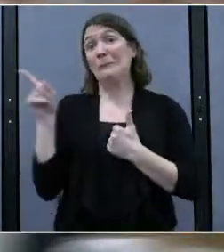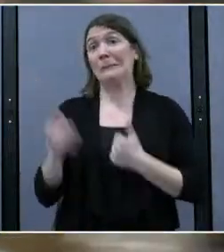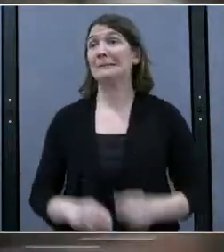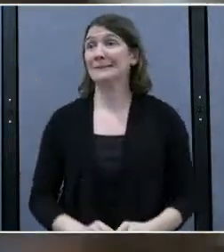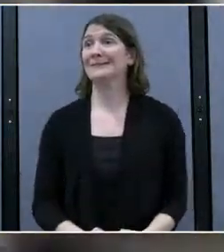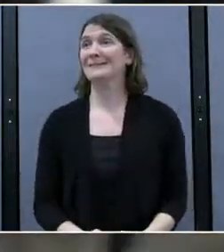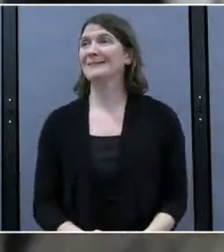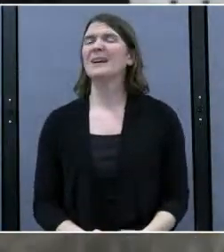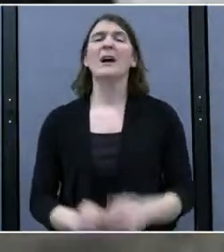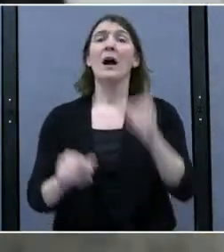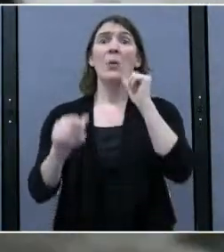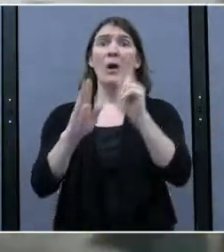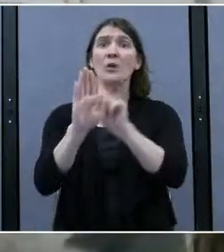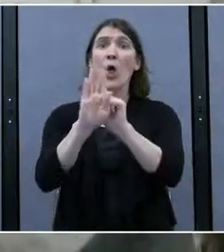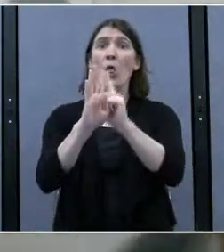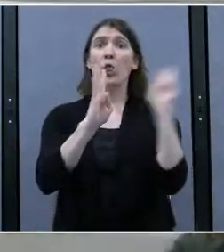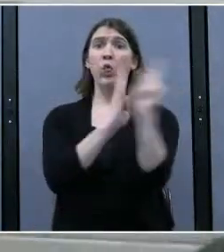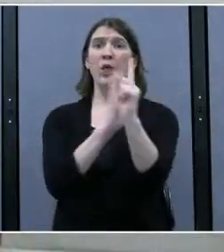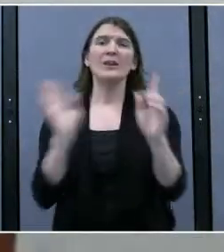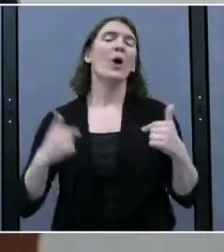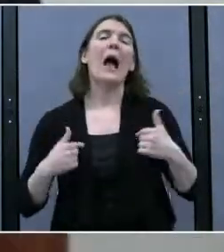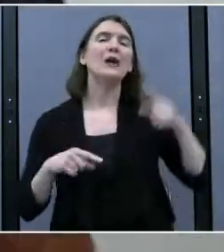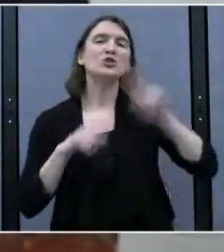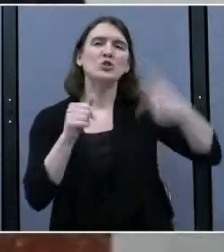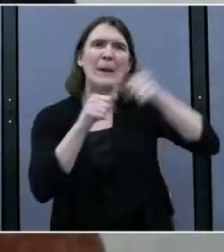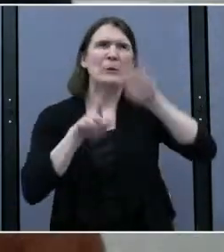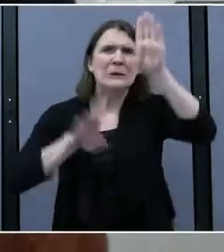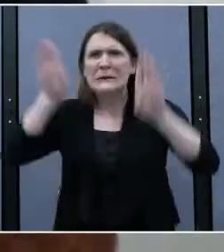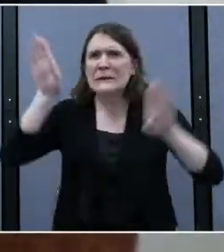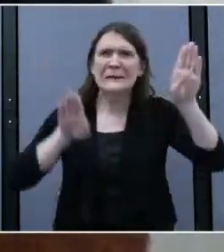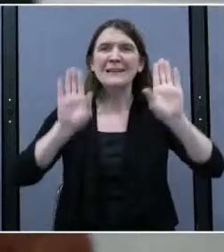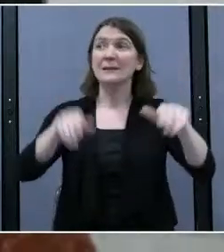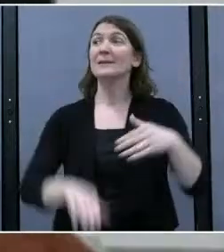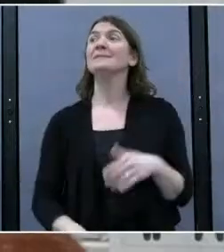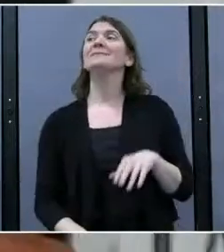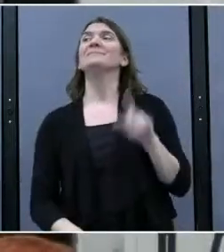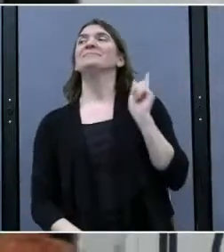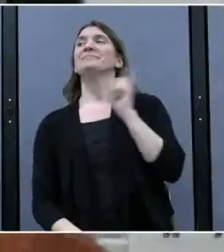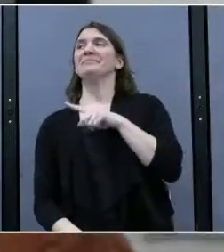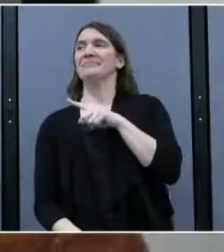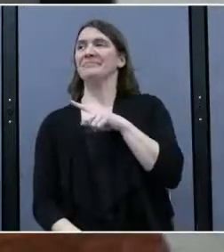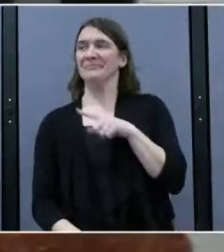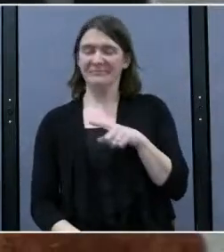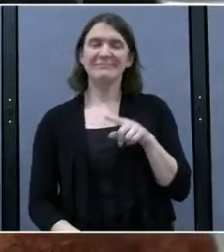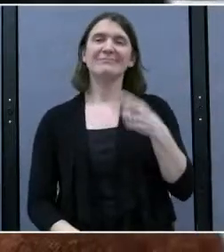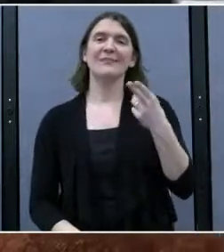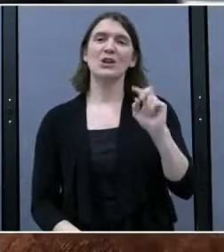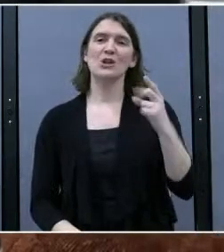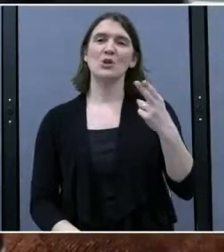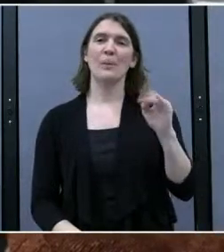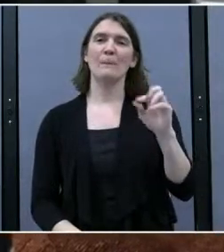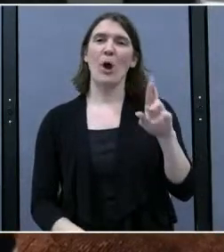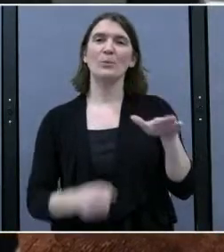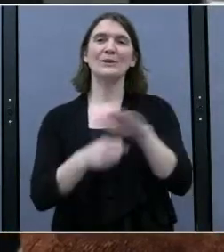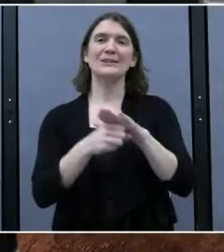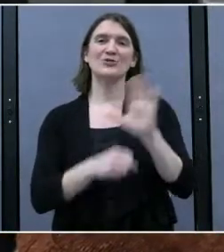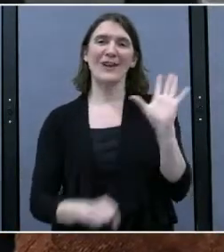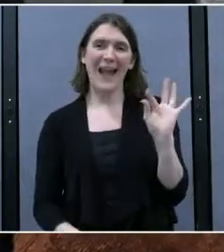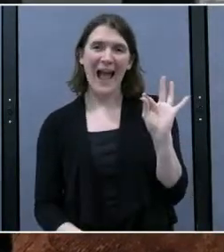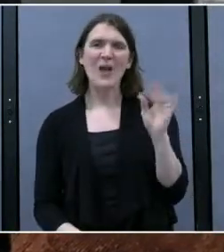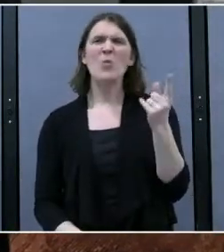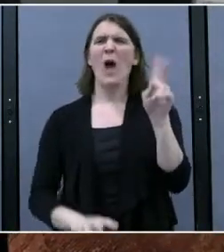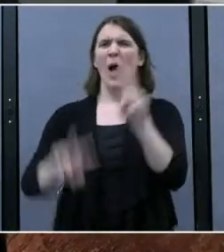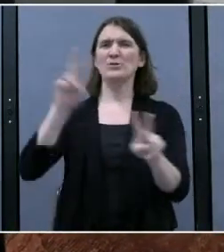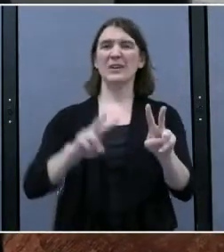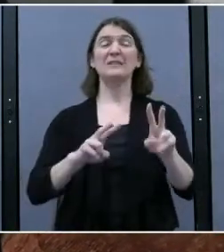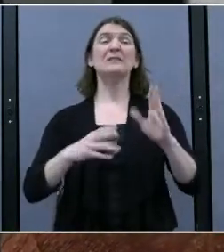The only line is related to my memories. Hugh Barber, District 9. I just have an observation. The median